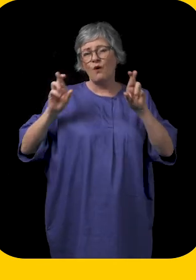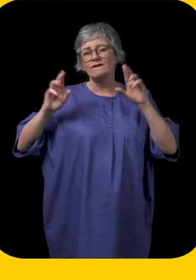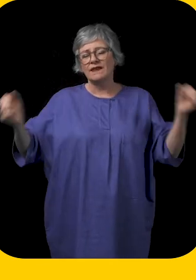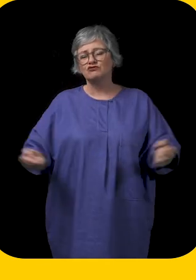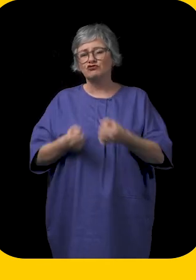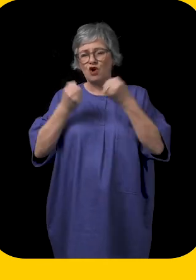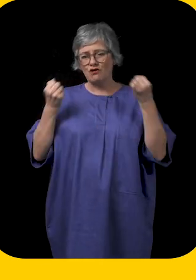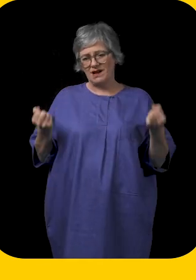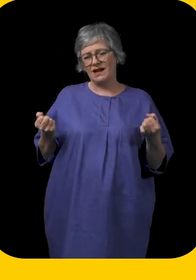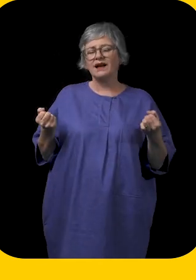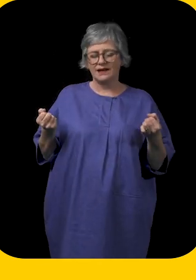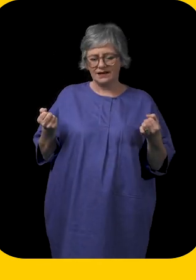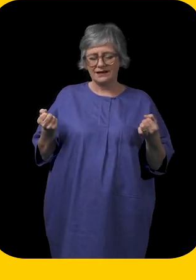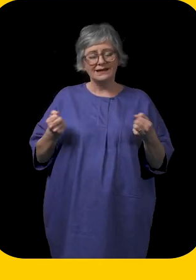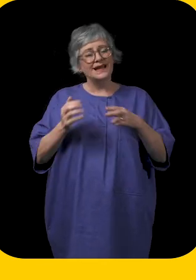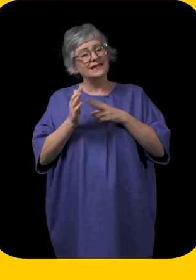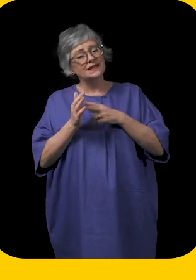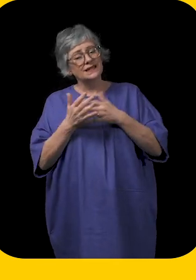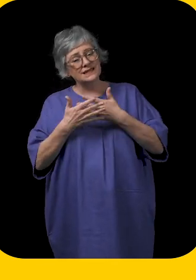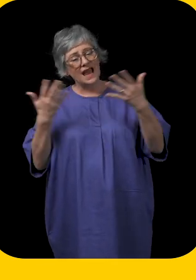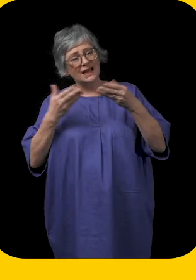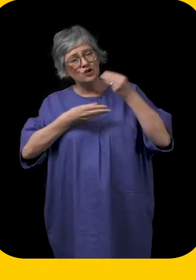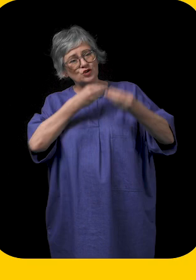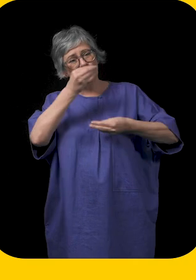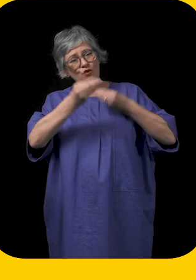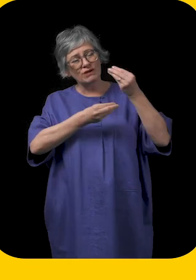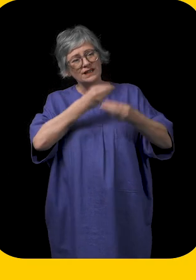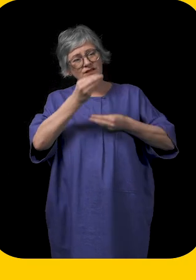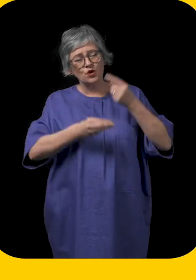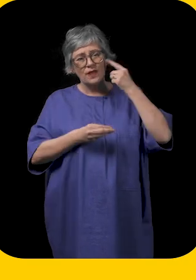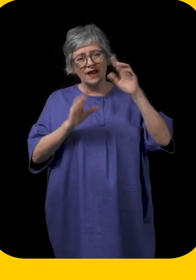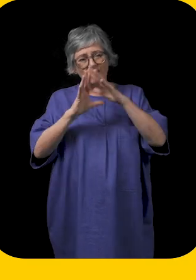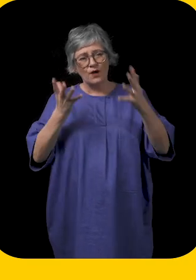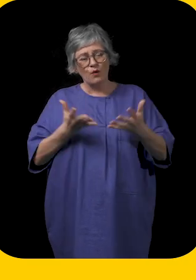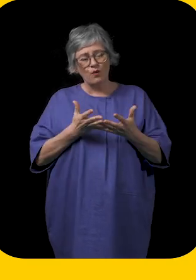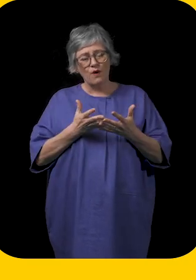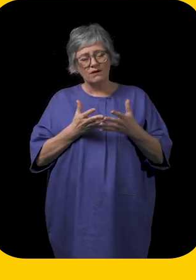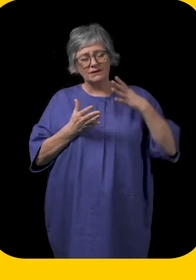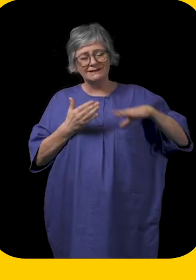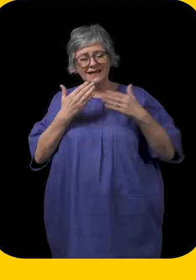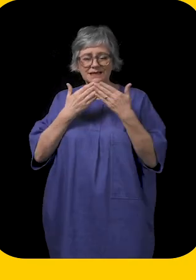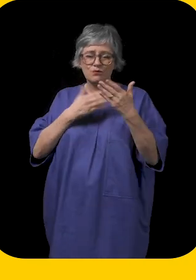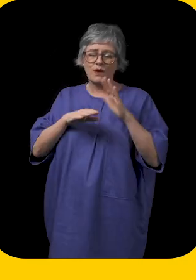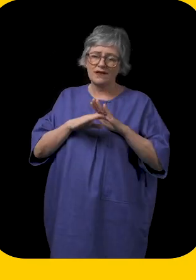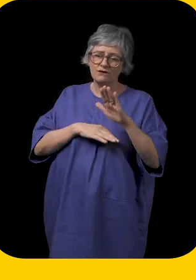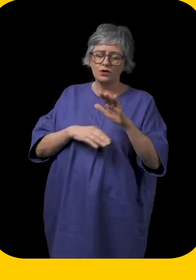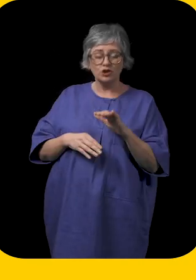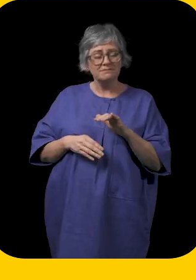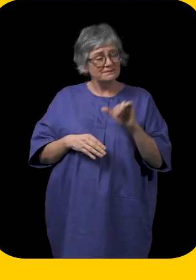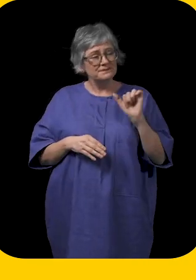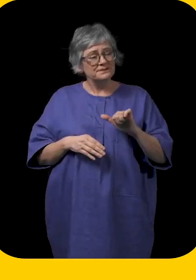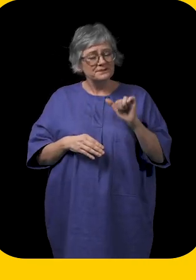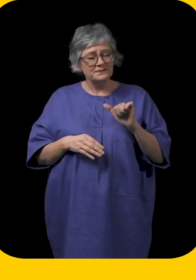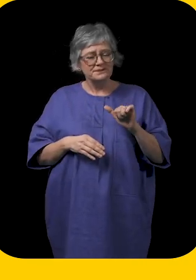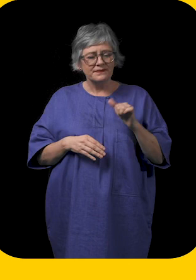this a lot stronger, hopefully. Yeah. And Nadine, is there any kind of stories that you think the world needs more